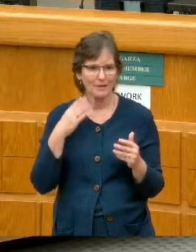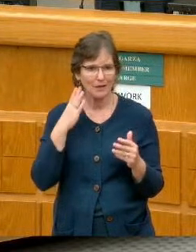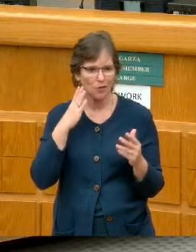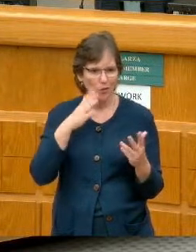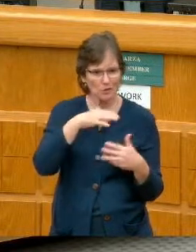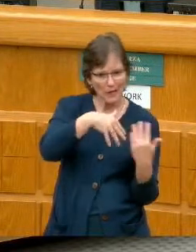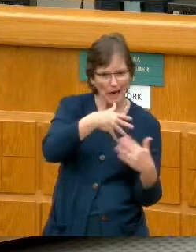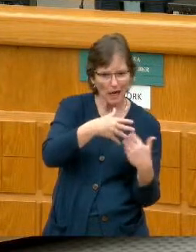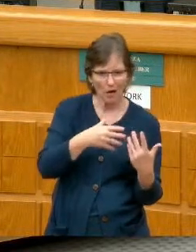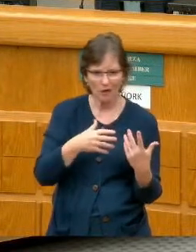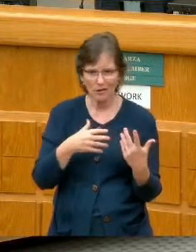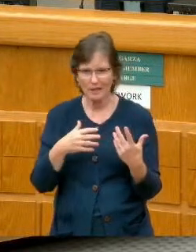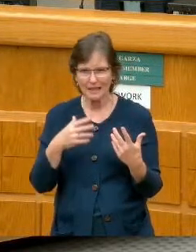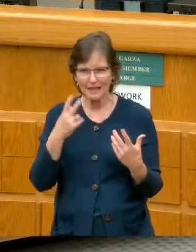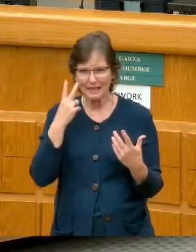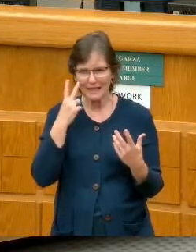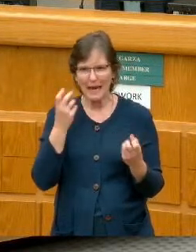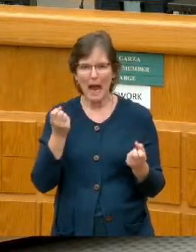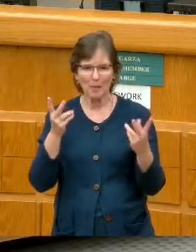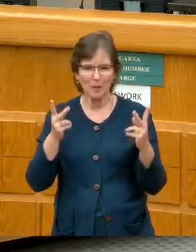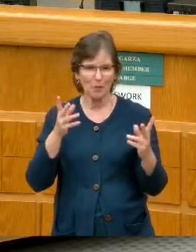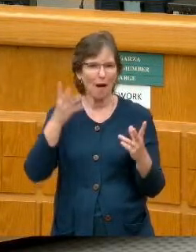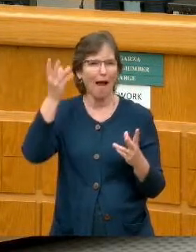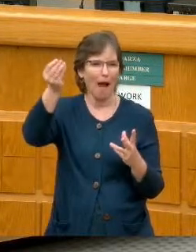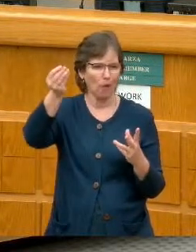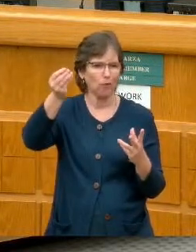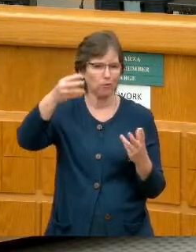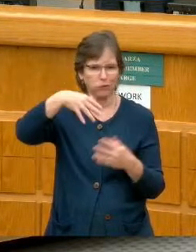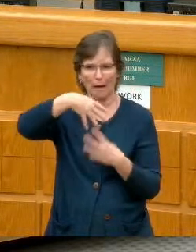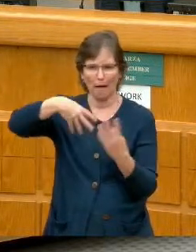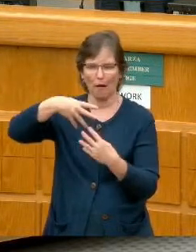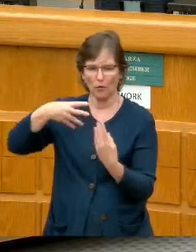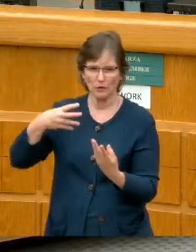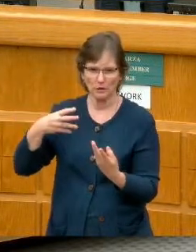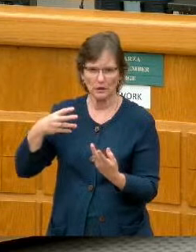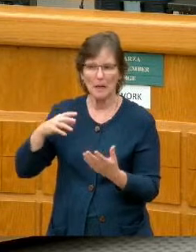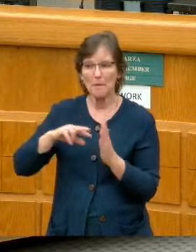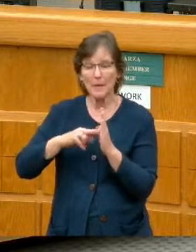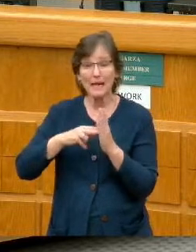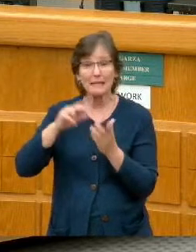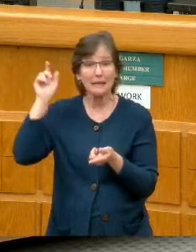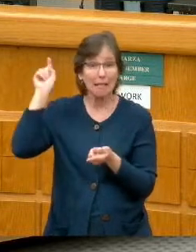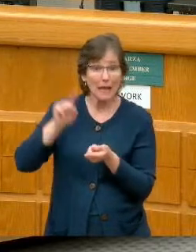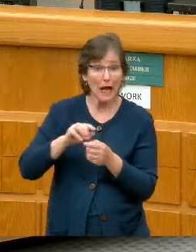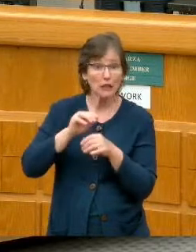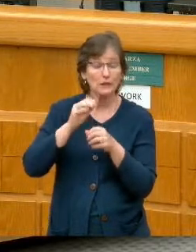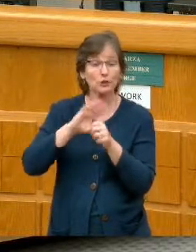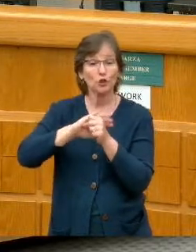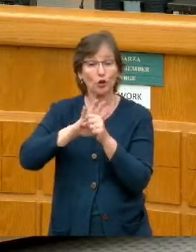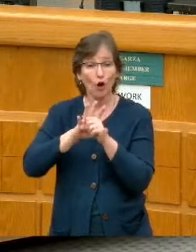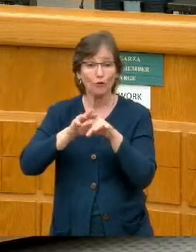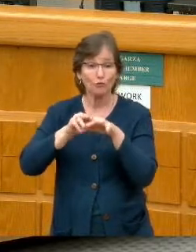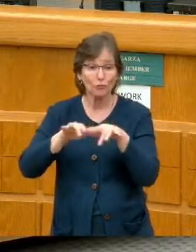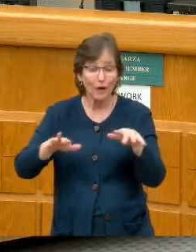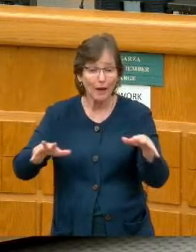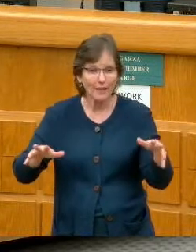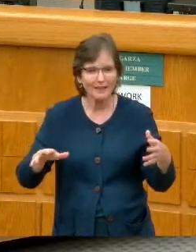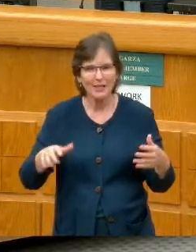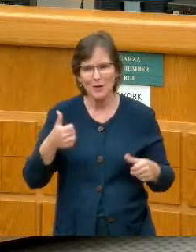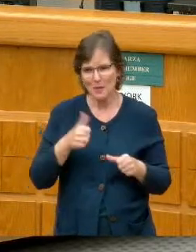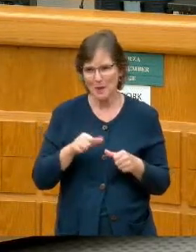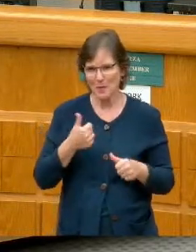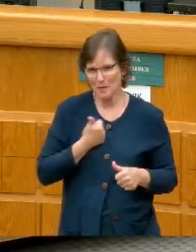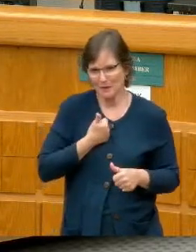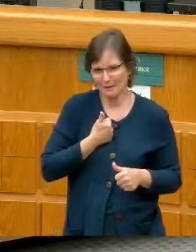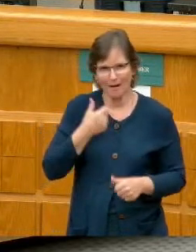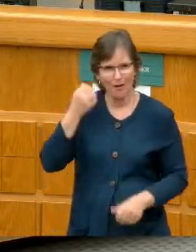result in potentially less potential transmission. So I see that as the silver lining of remote schooling. Remember, I'm a professor, so I